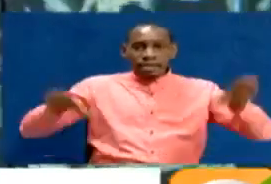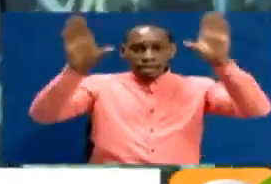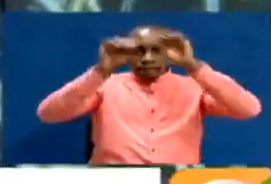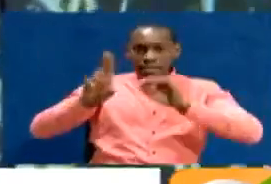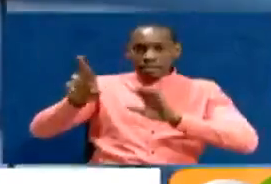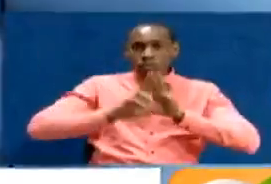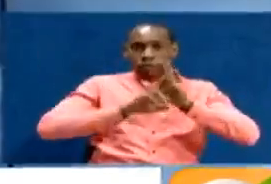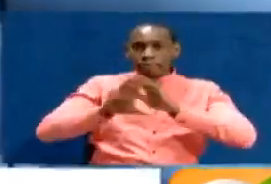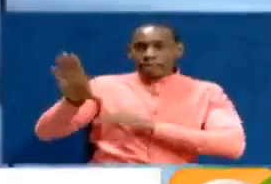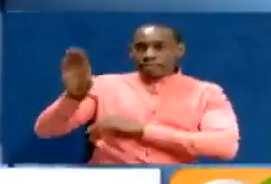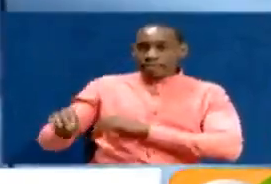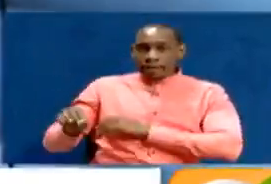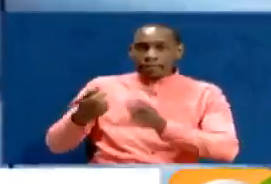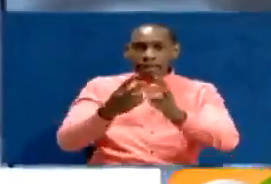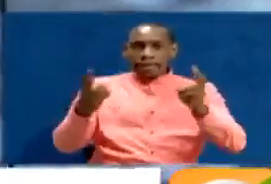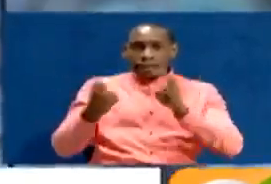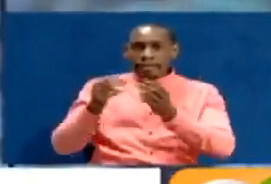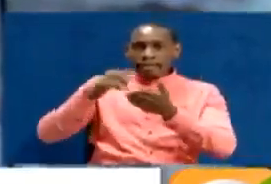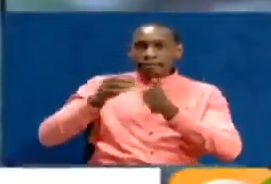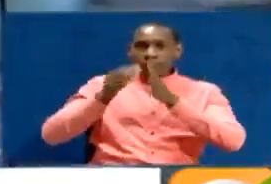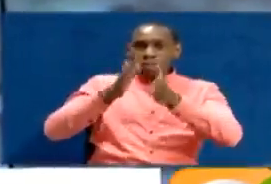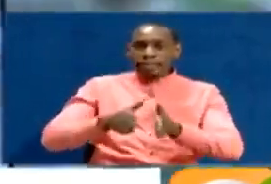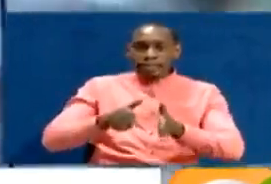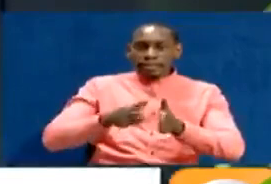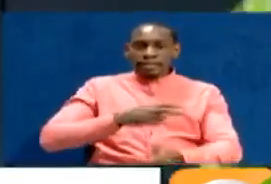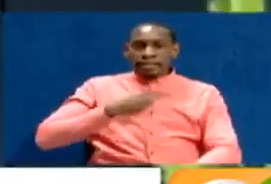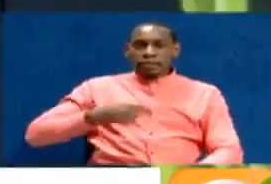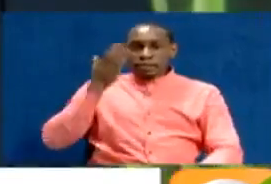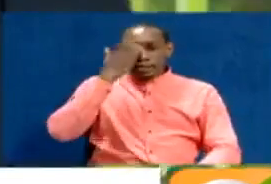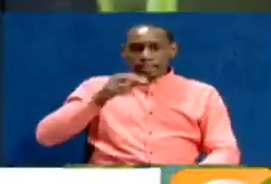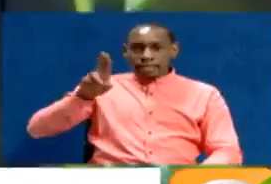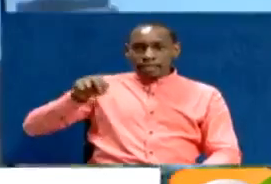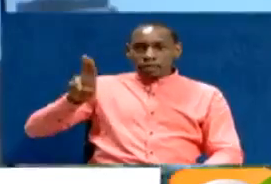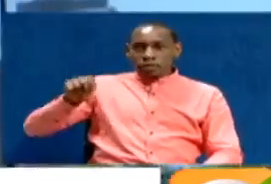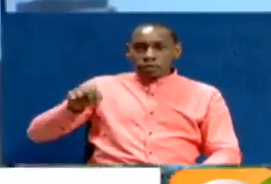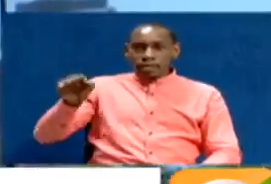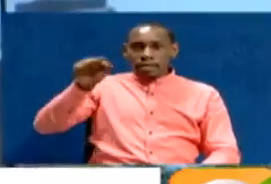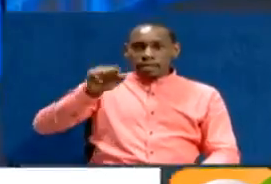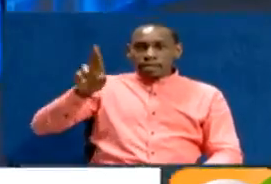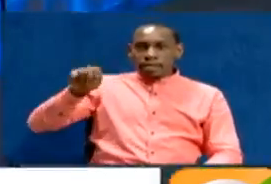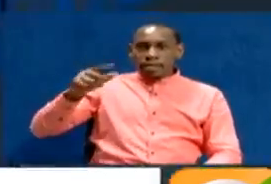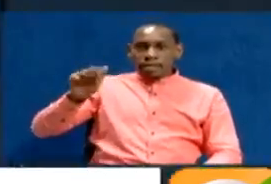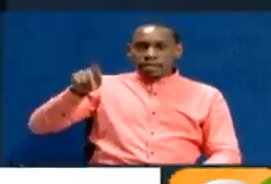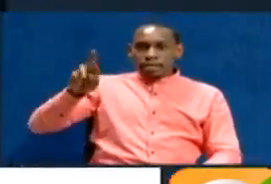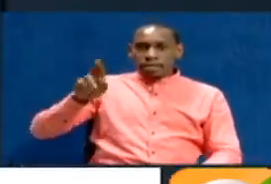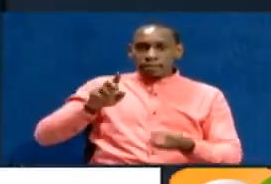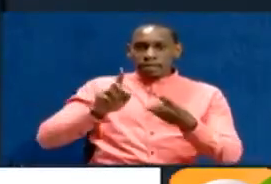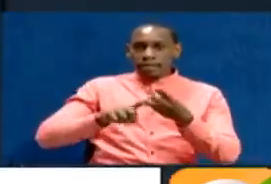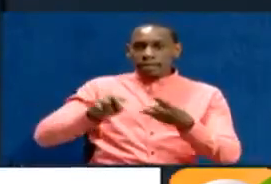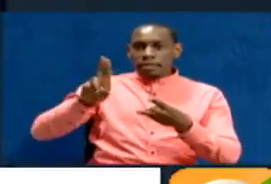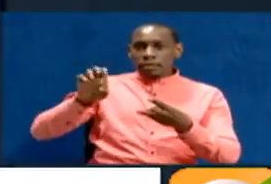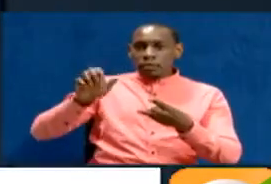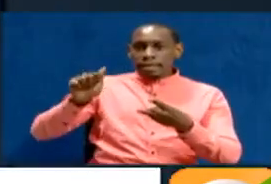president represented Africa on the panel that had leaders of Denmark, Israel, Norway, Singapore, and the United